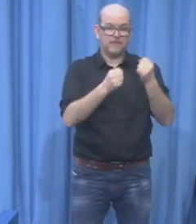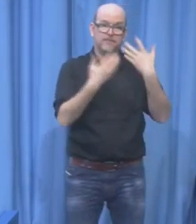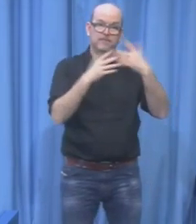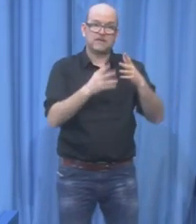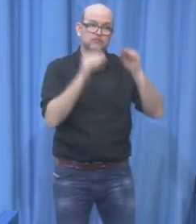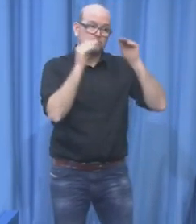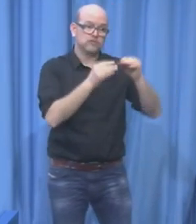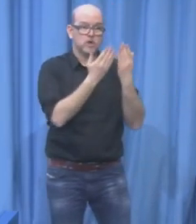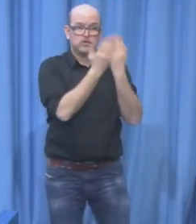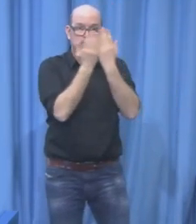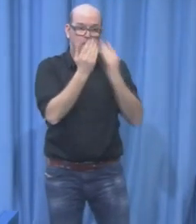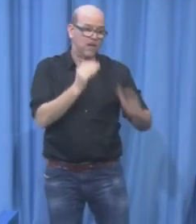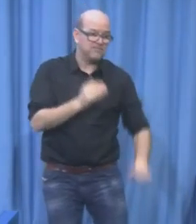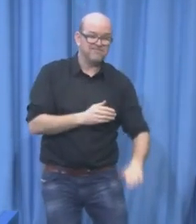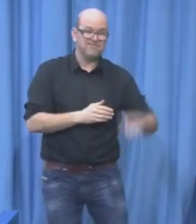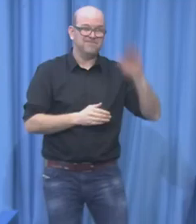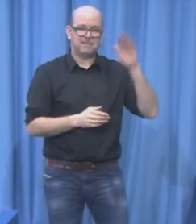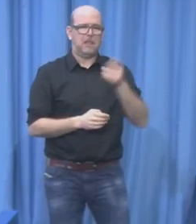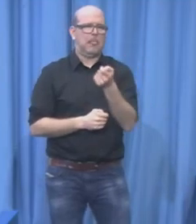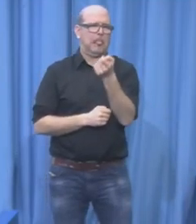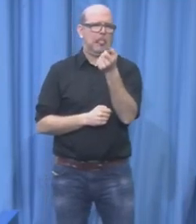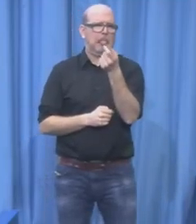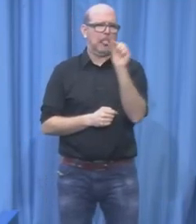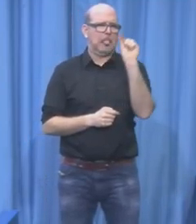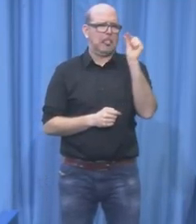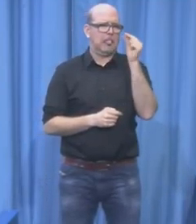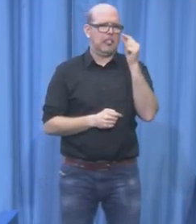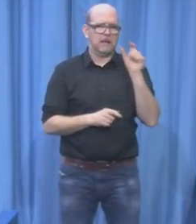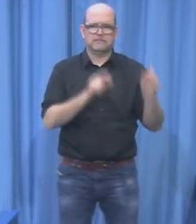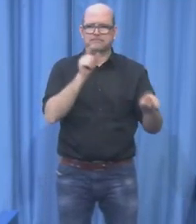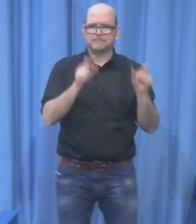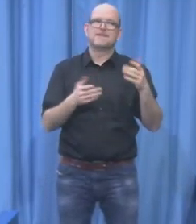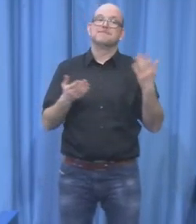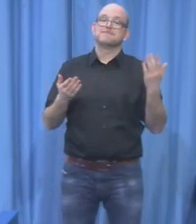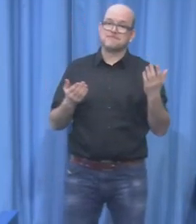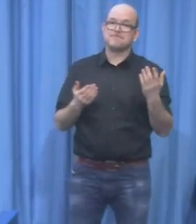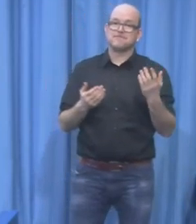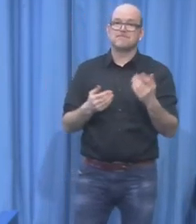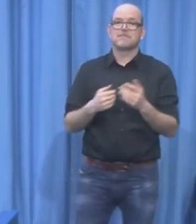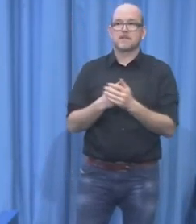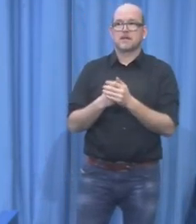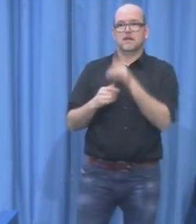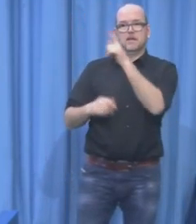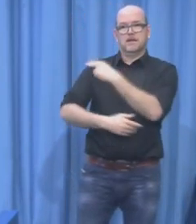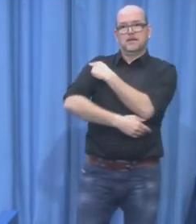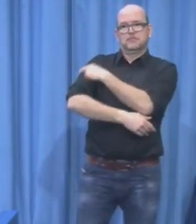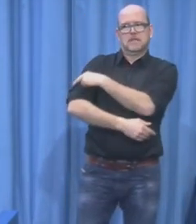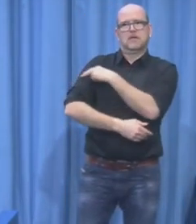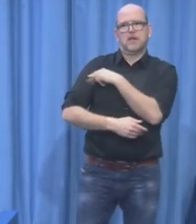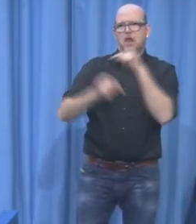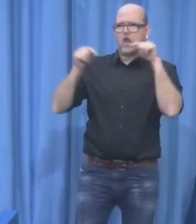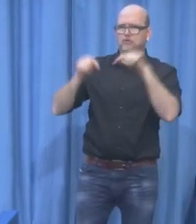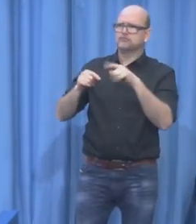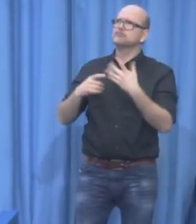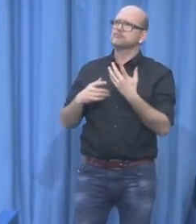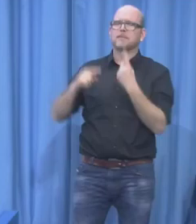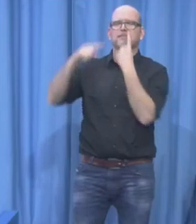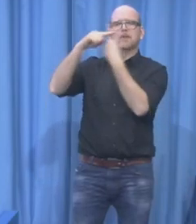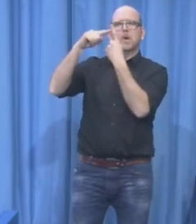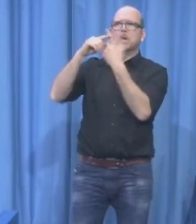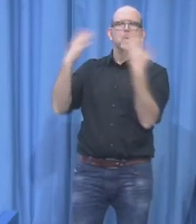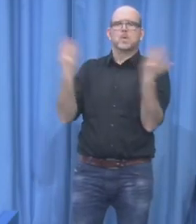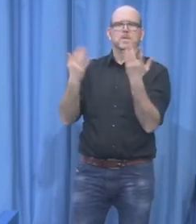So what does the hospital get out of it? So it's an approved program model, and it's implemented by professional